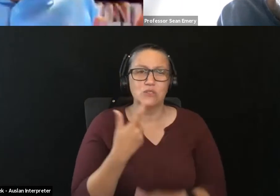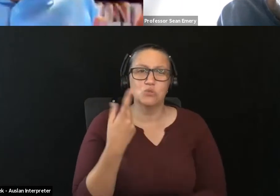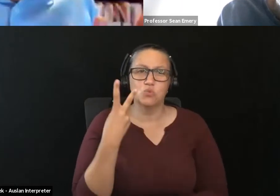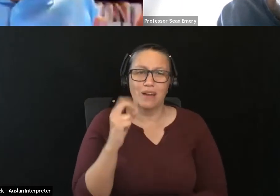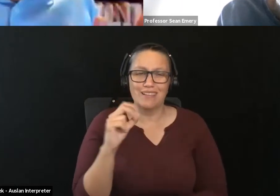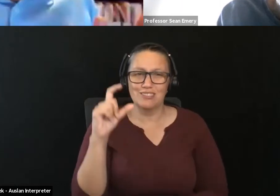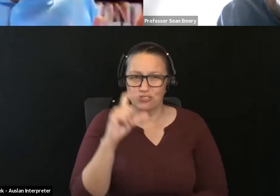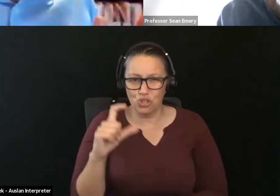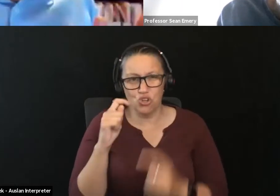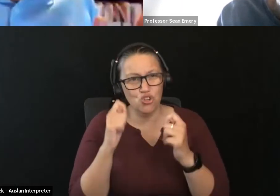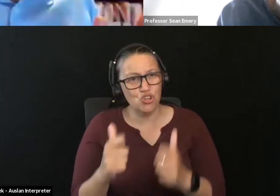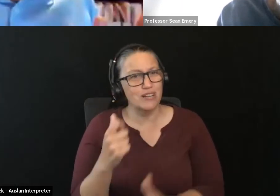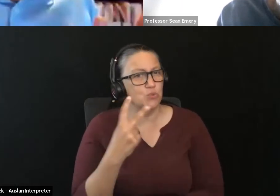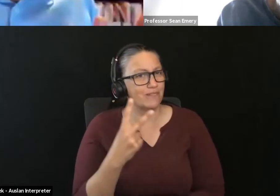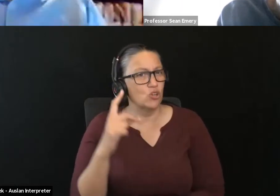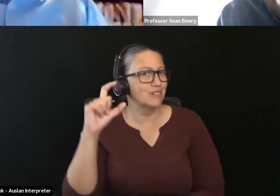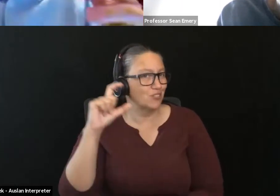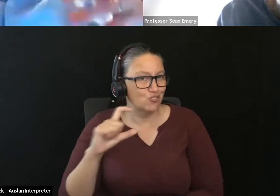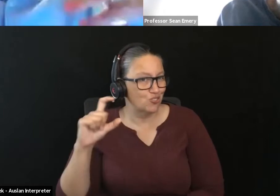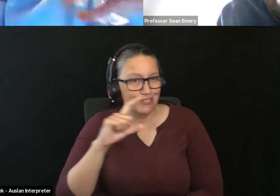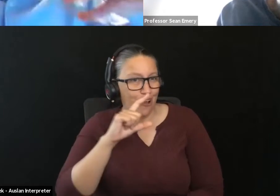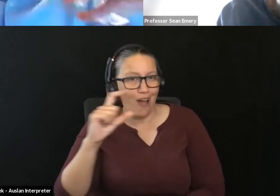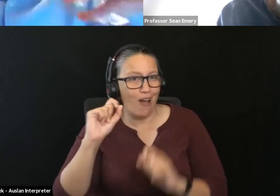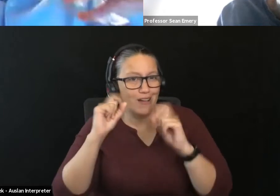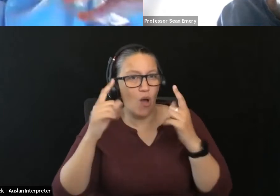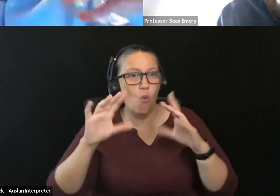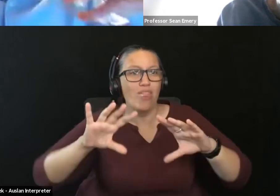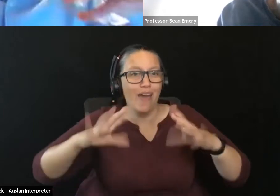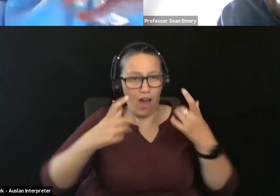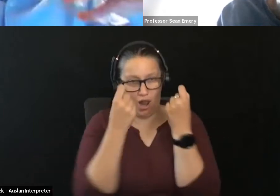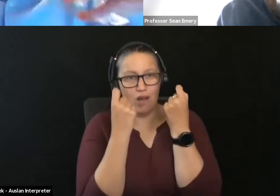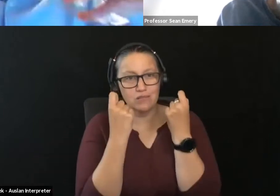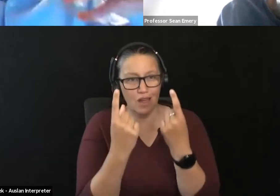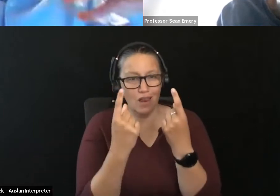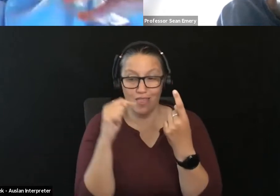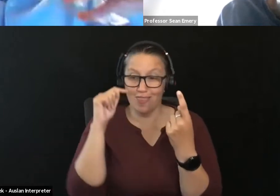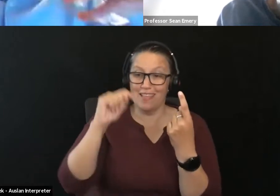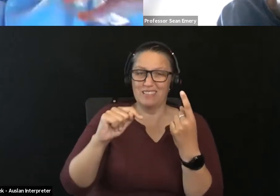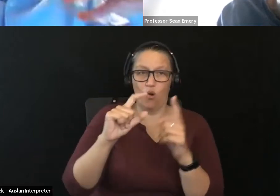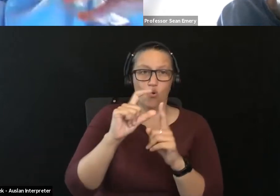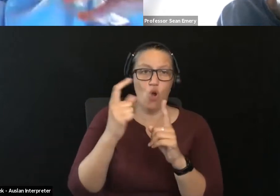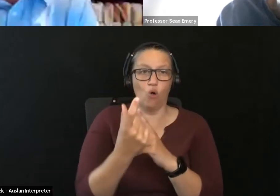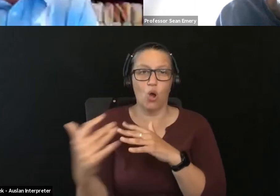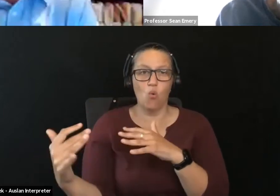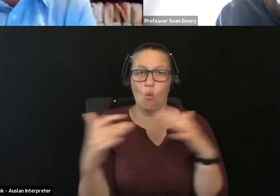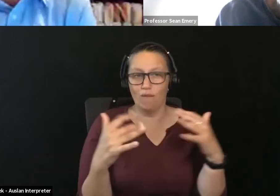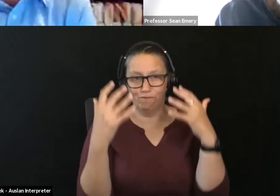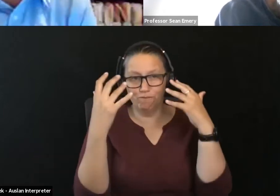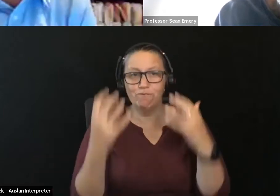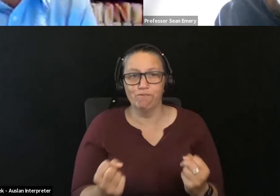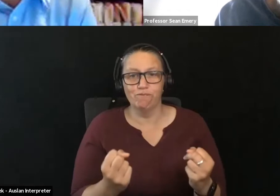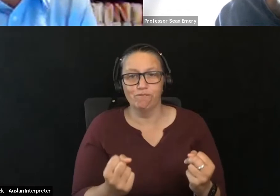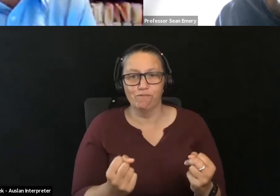early 30s, and understand that it was wrapped up in this larger culture war that